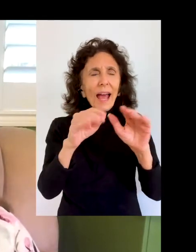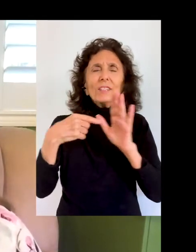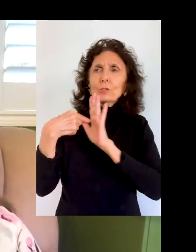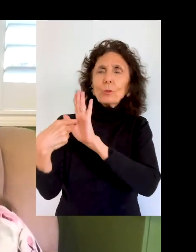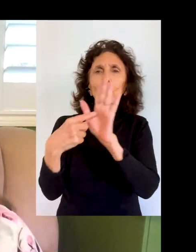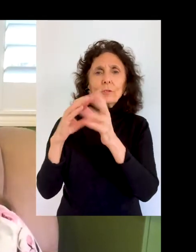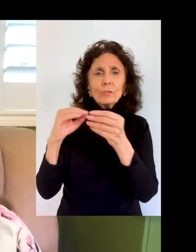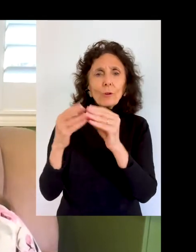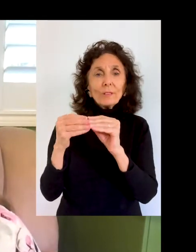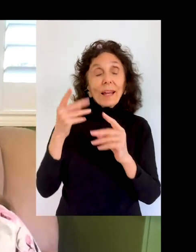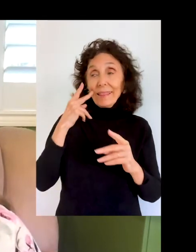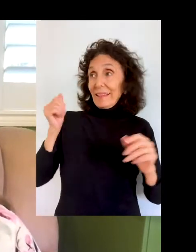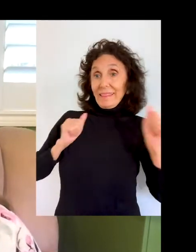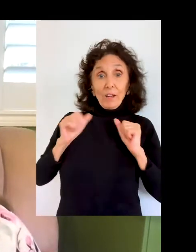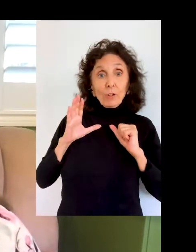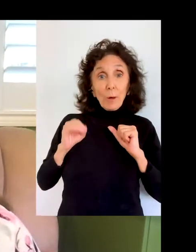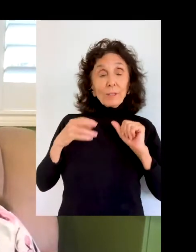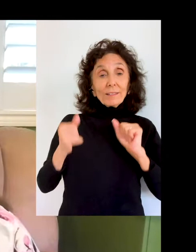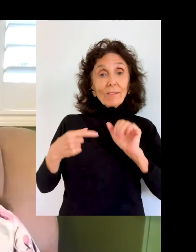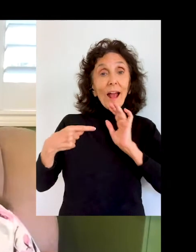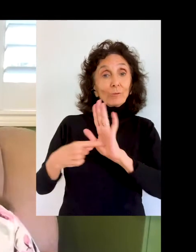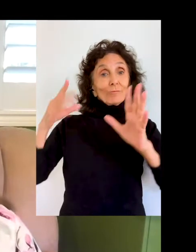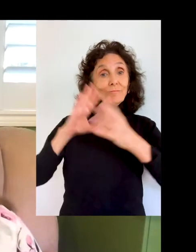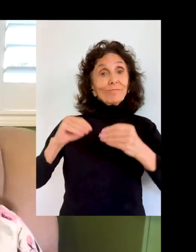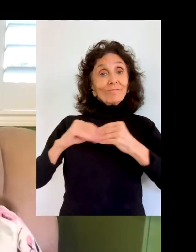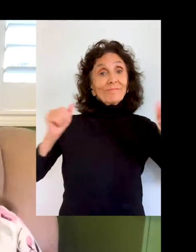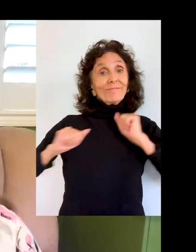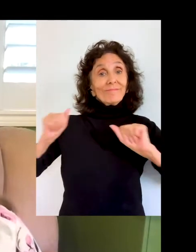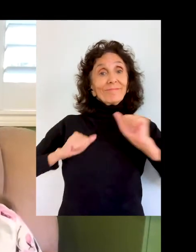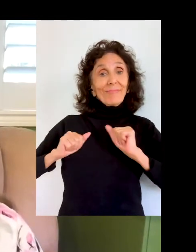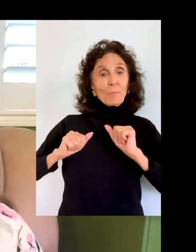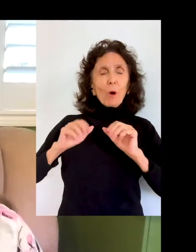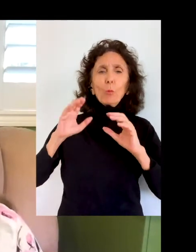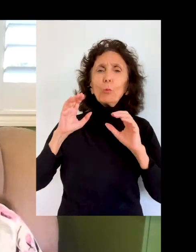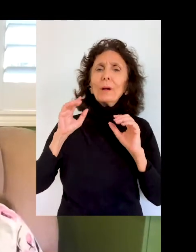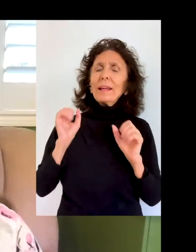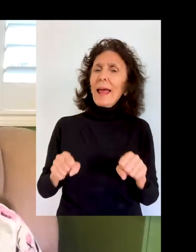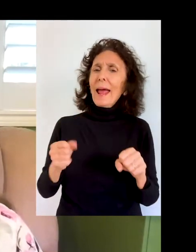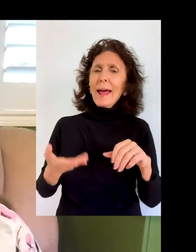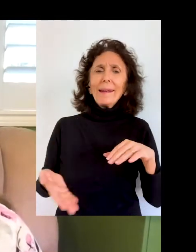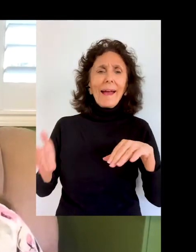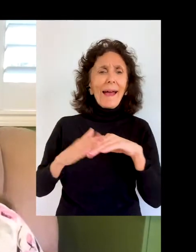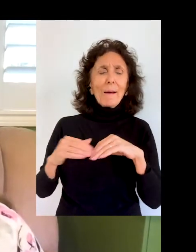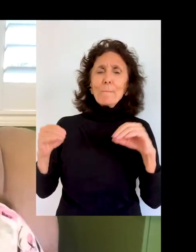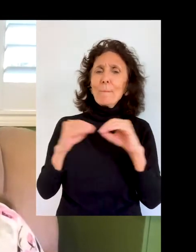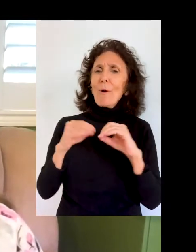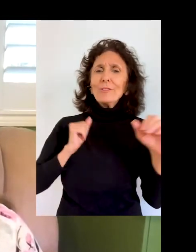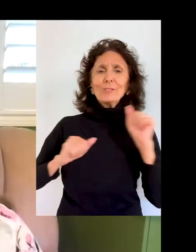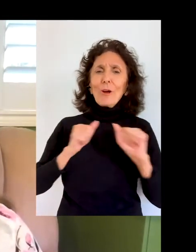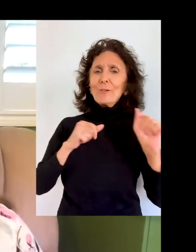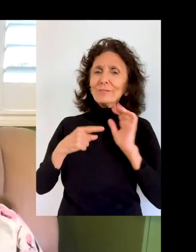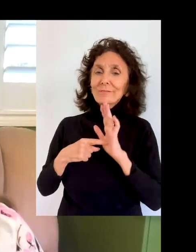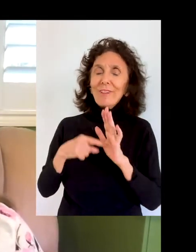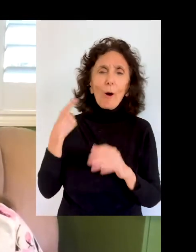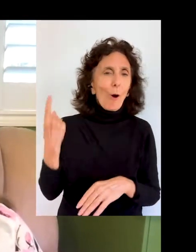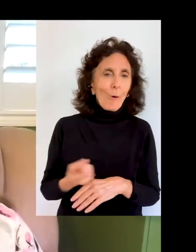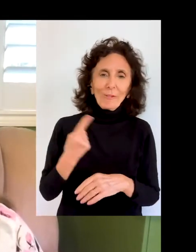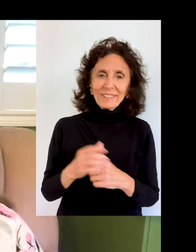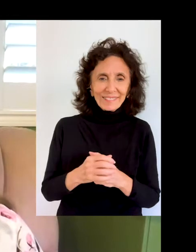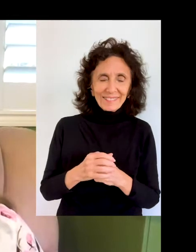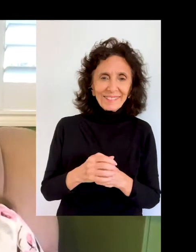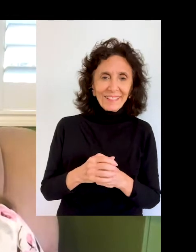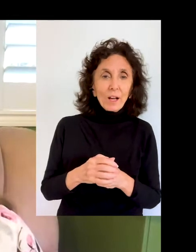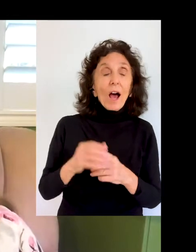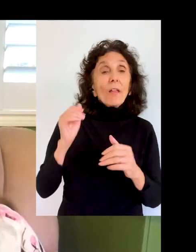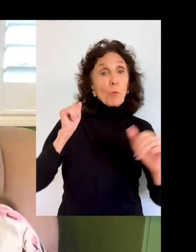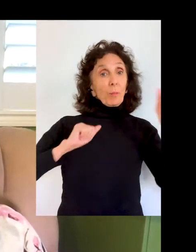stories, which I think many theater companies are doing, yet it could go further. It always can go further. We adapted this play for